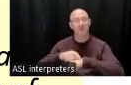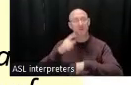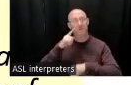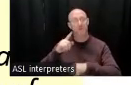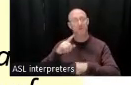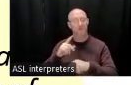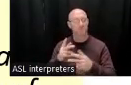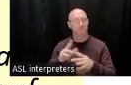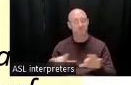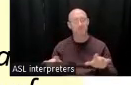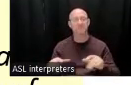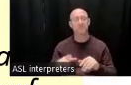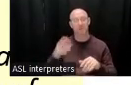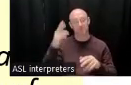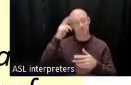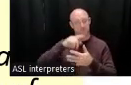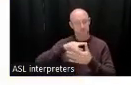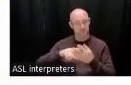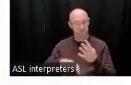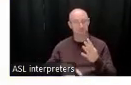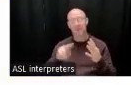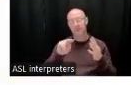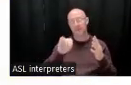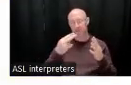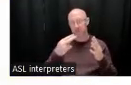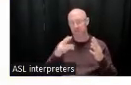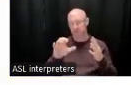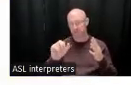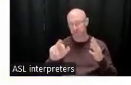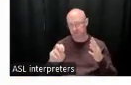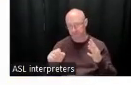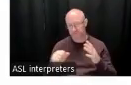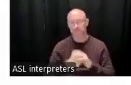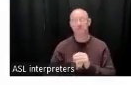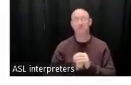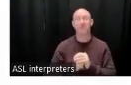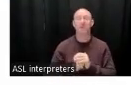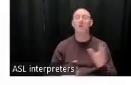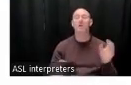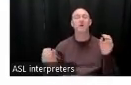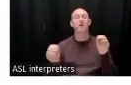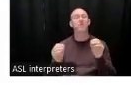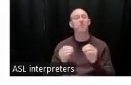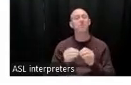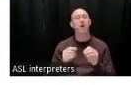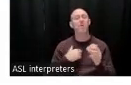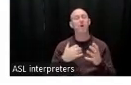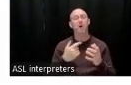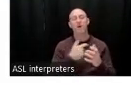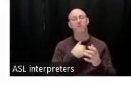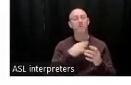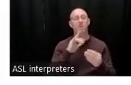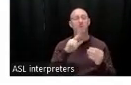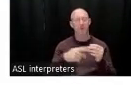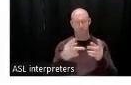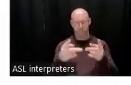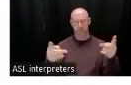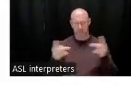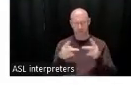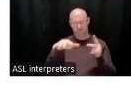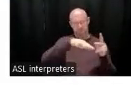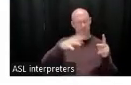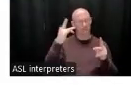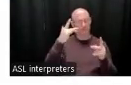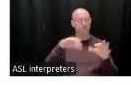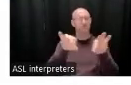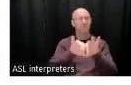So these are the reasons that NIH cares about this. And more broadly, I want us to to think about, why does place matter